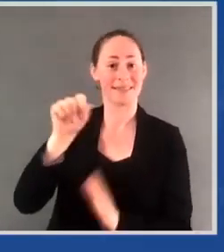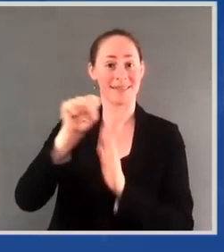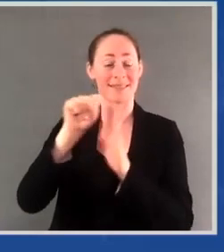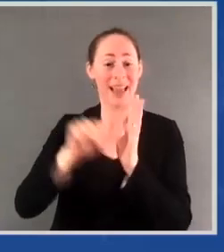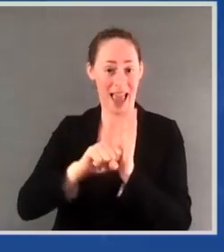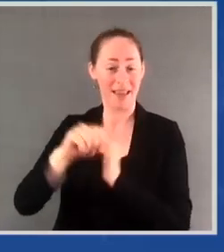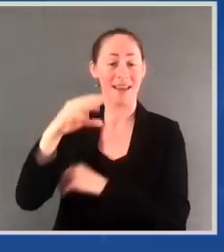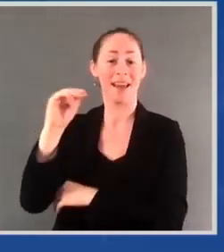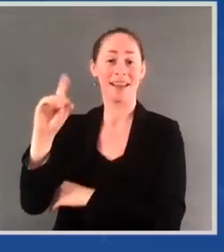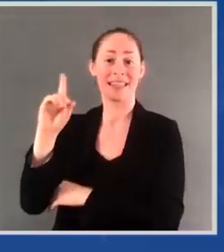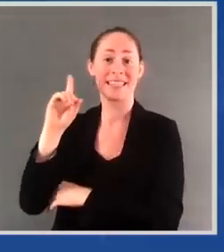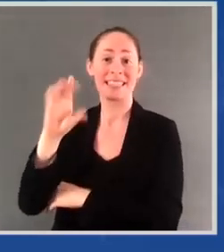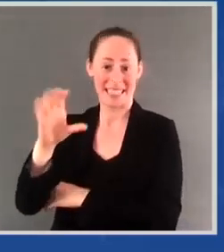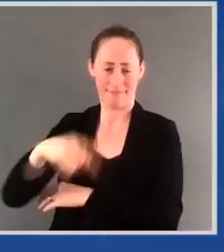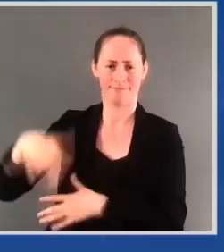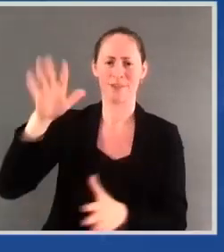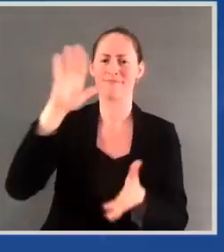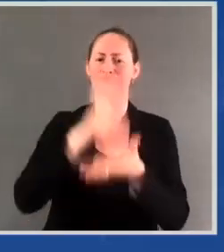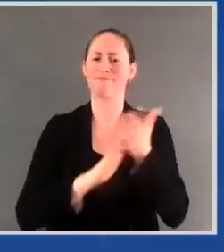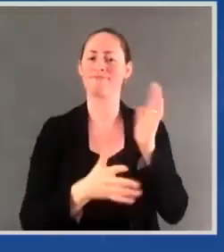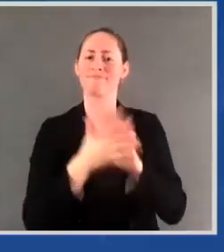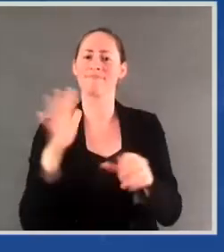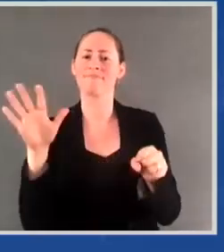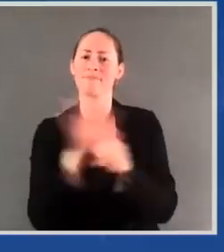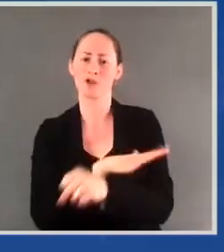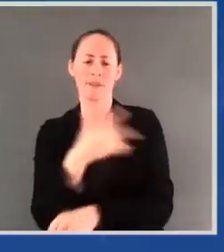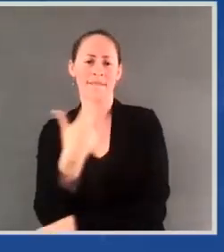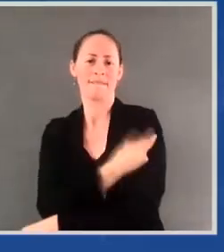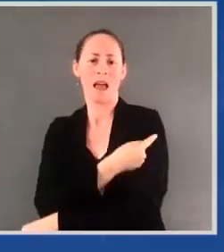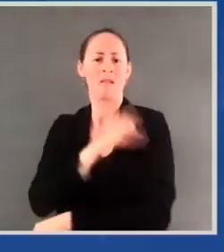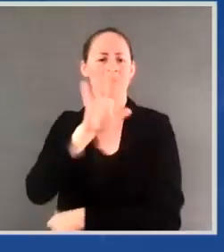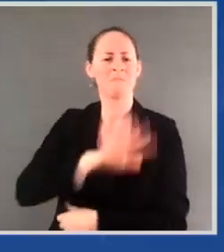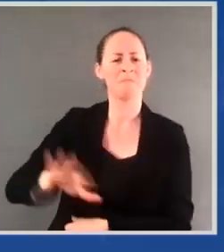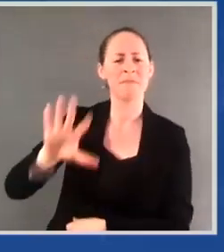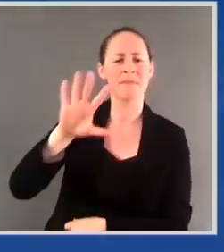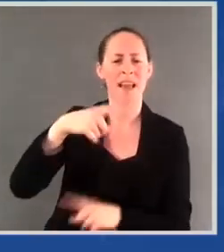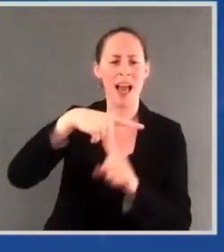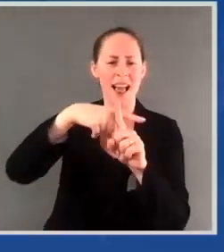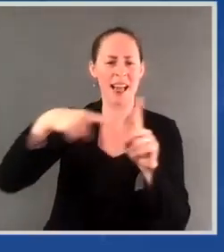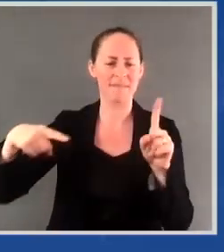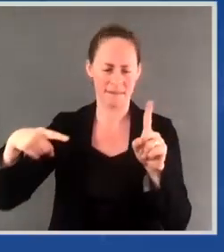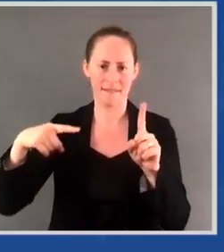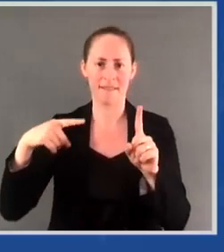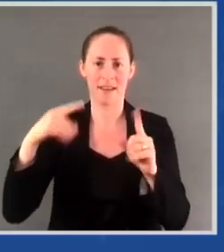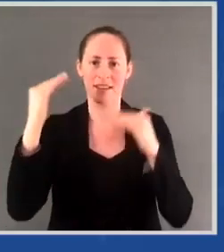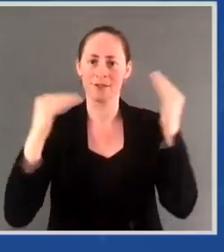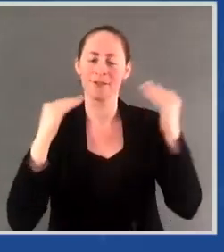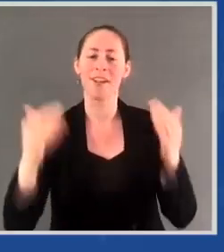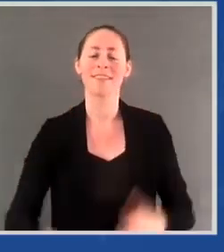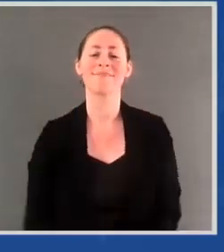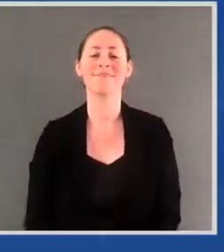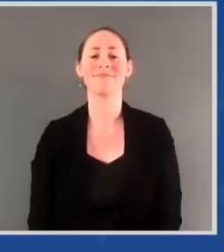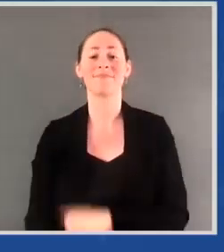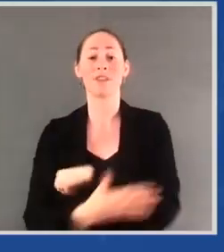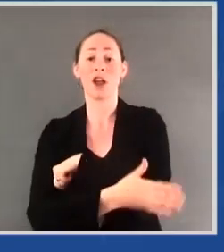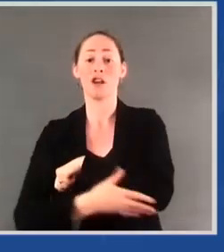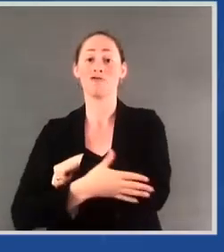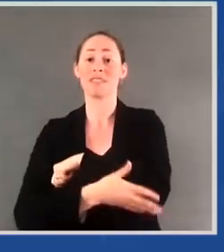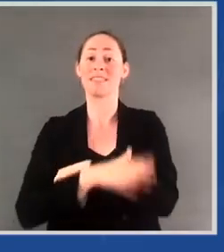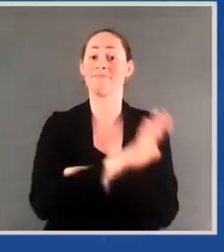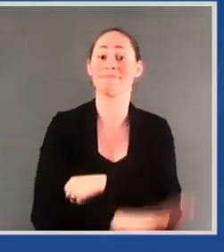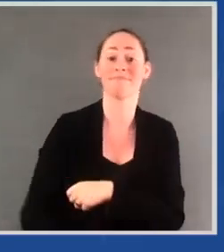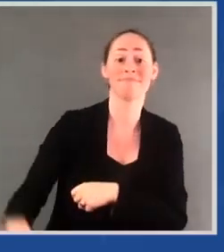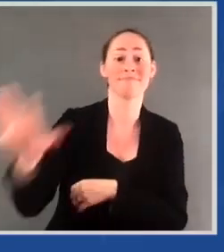50% or more of the adults. Nationwide, we have the lowest number of daily deaths since the first days of the pandemic.